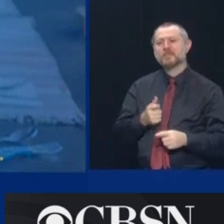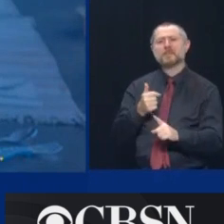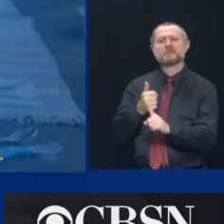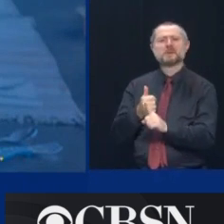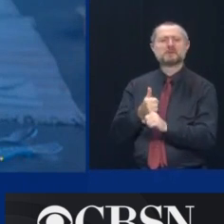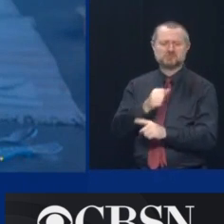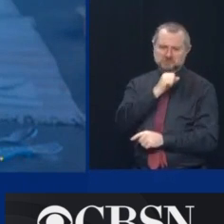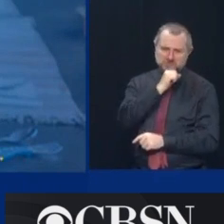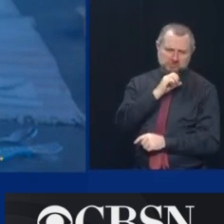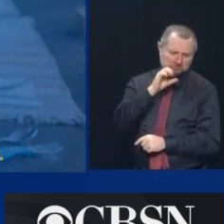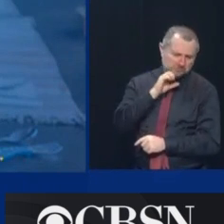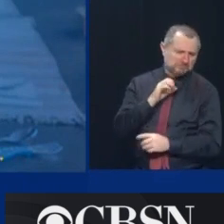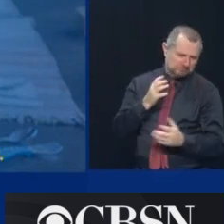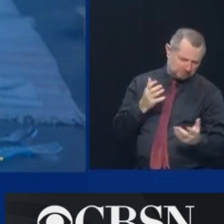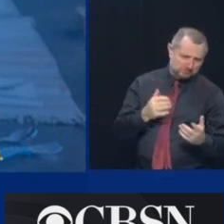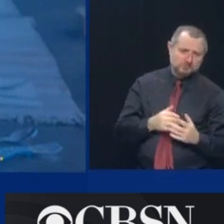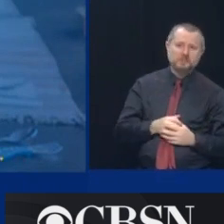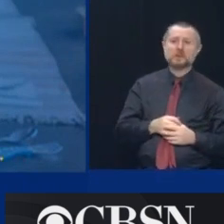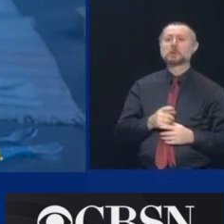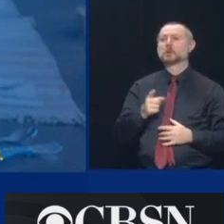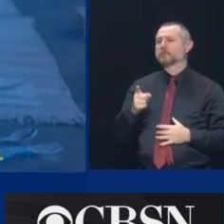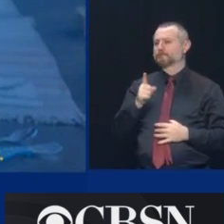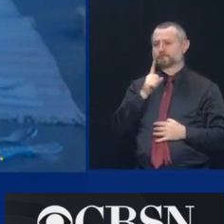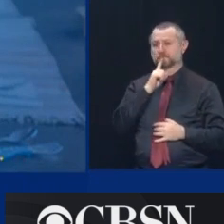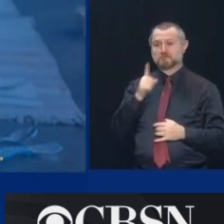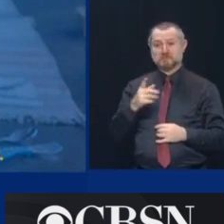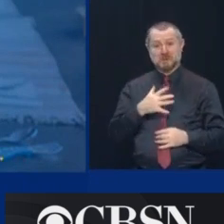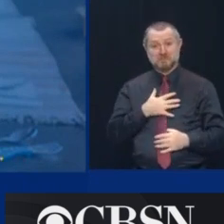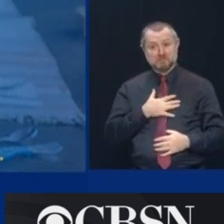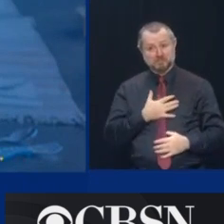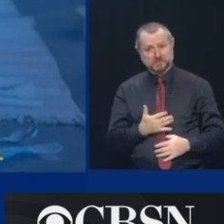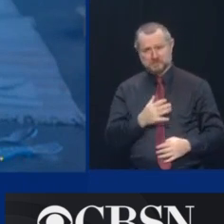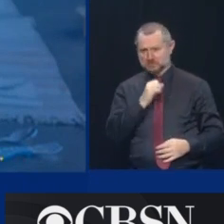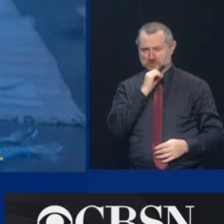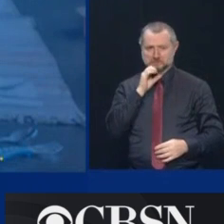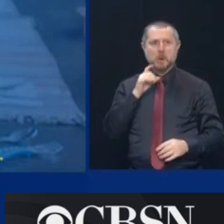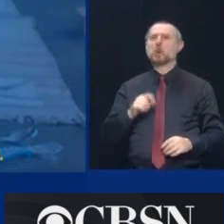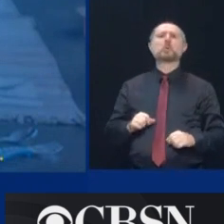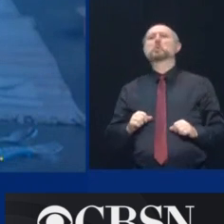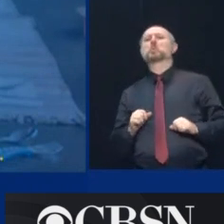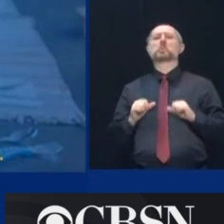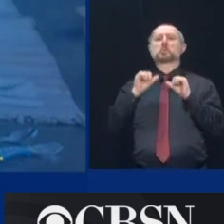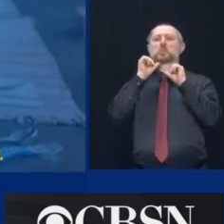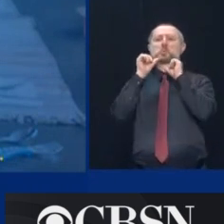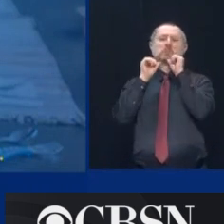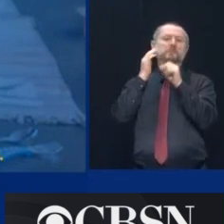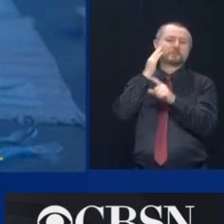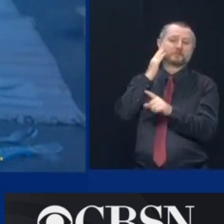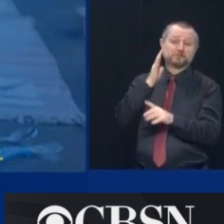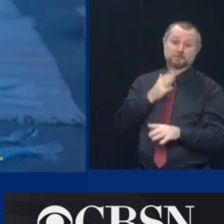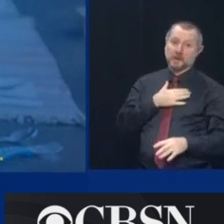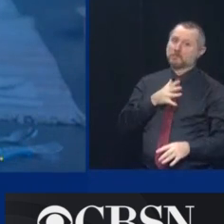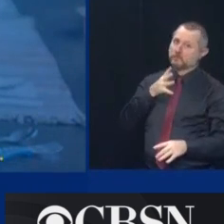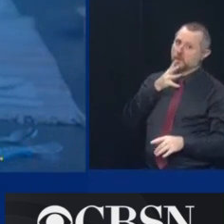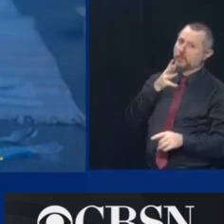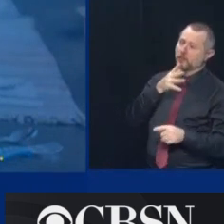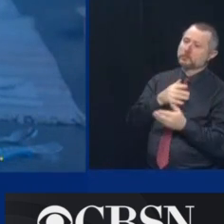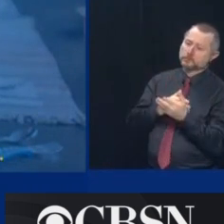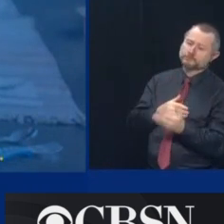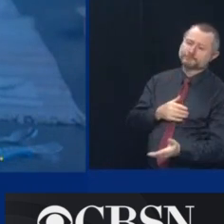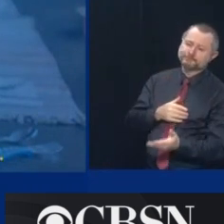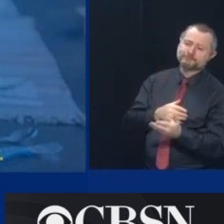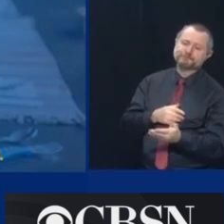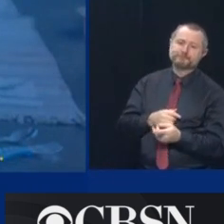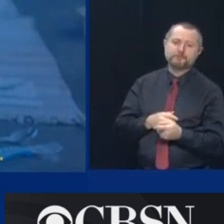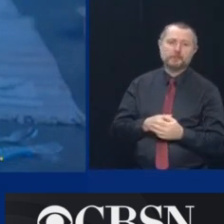citizen. She does not admit that she is a senior citizen. My mother somehow became